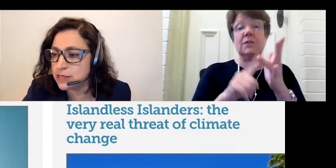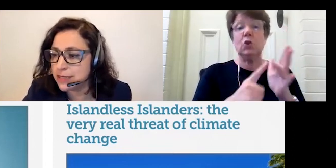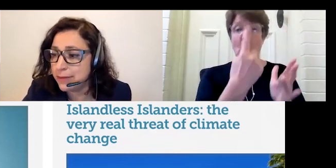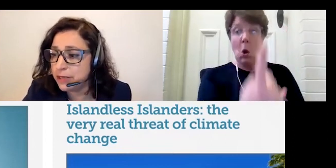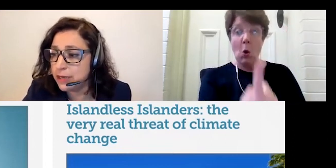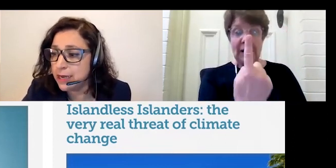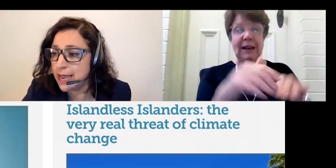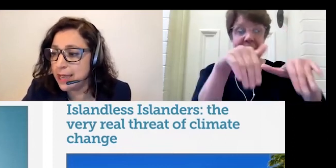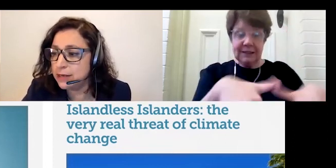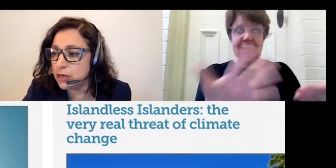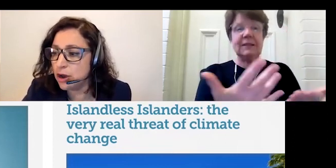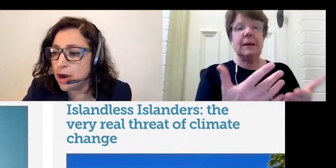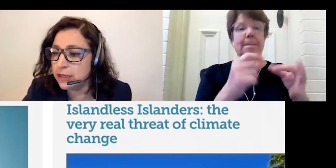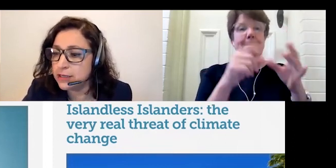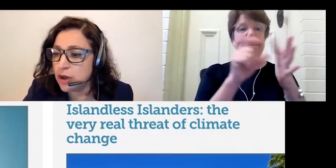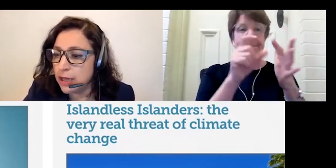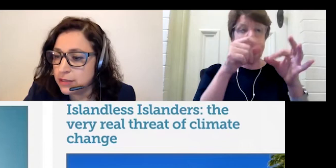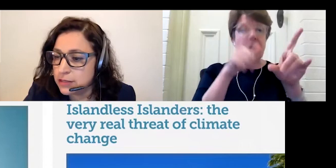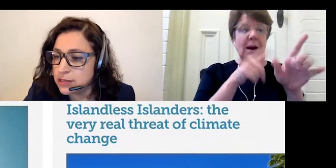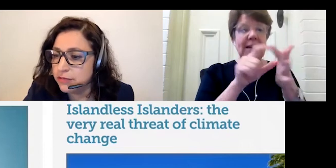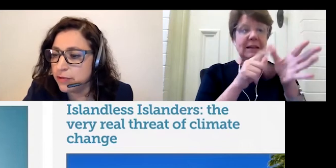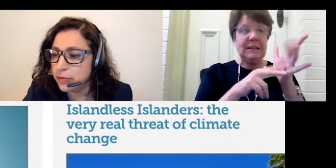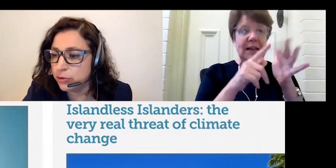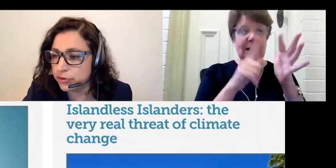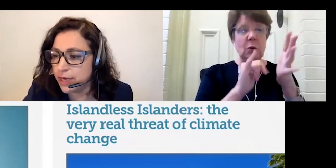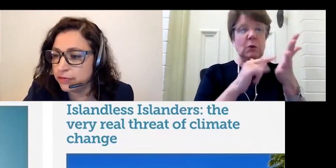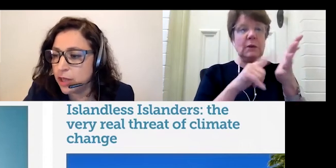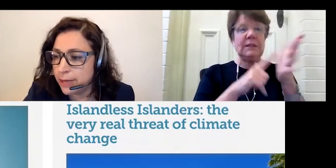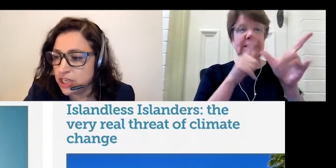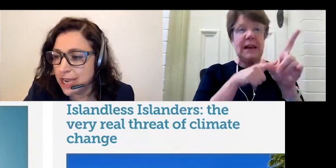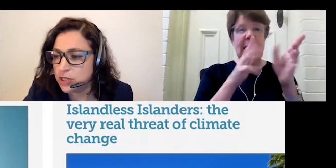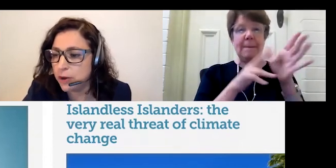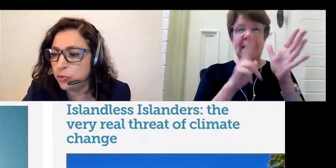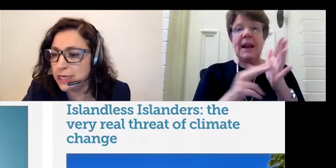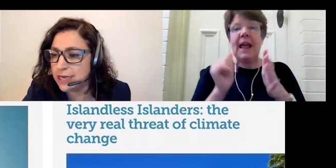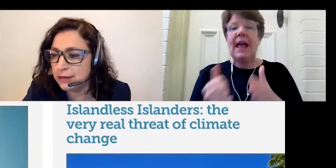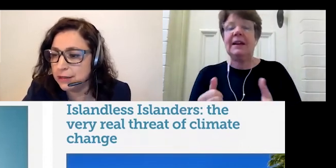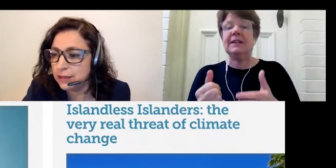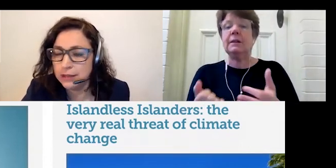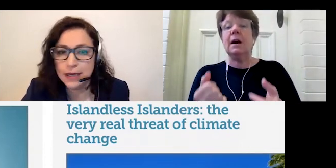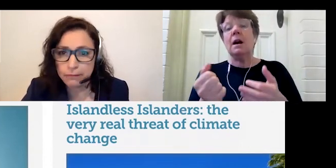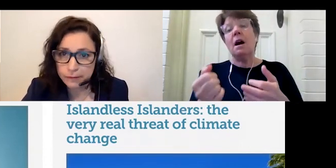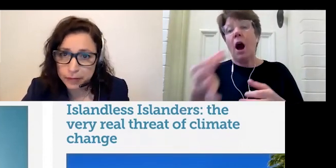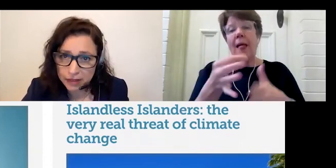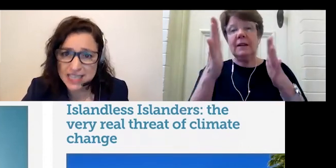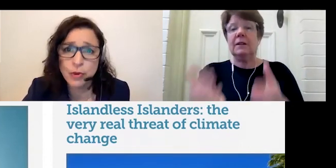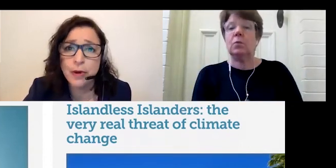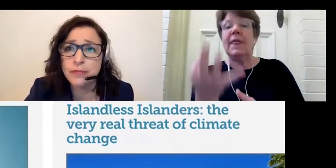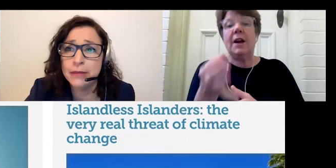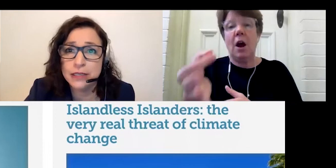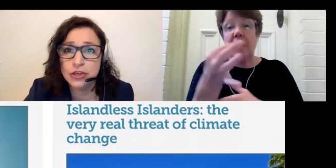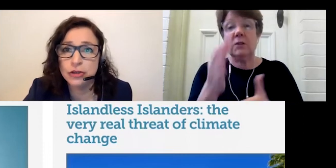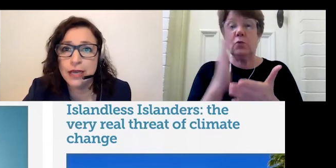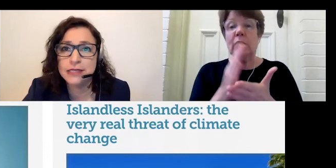Daniel Slayman, and Islandless Islanders, The Very Real Threat of Climate Change by Winnie Dunn. These were